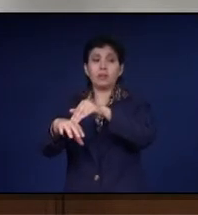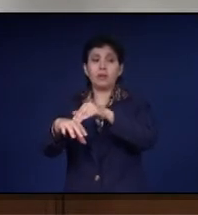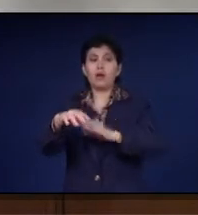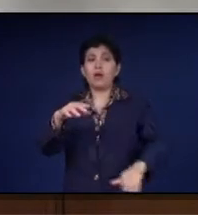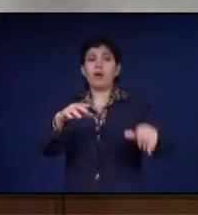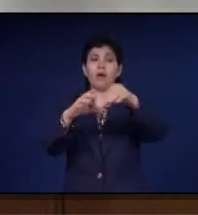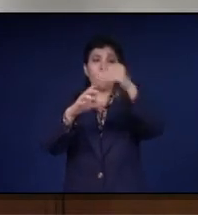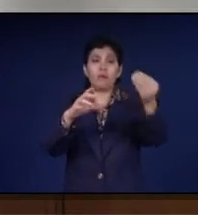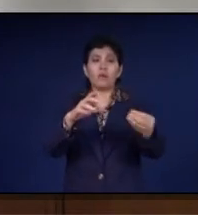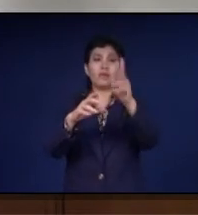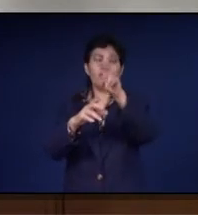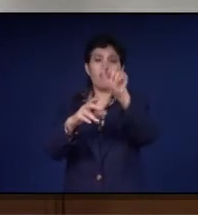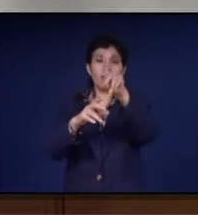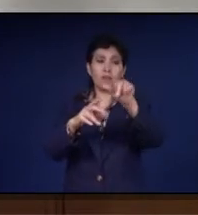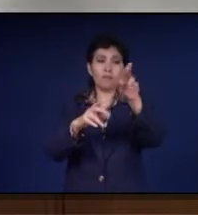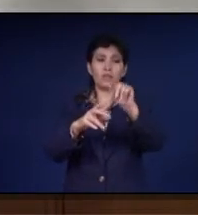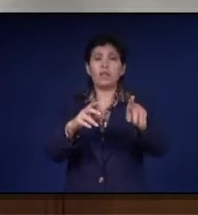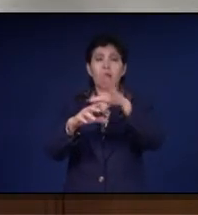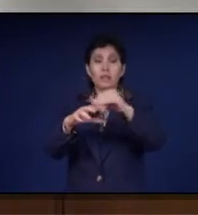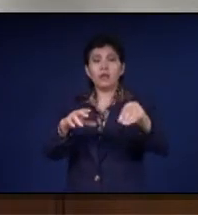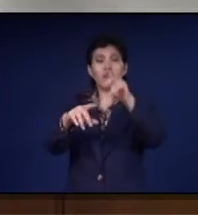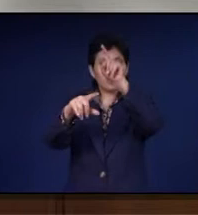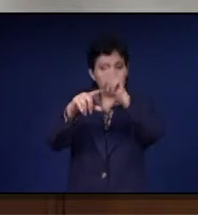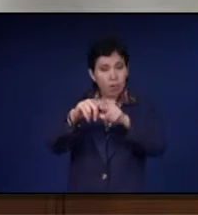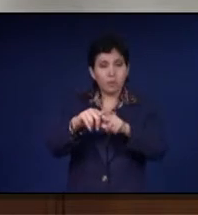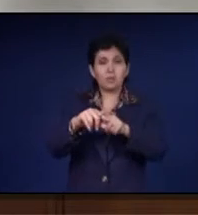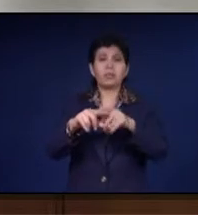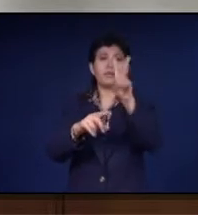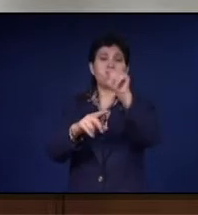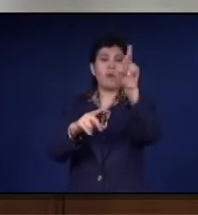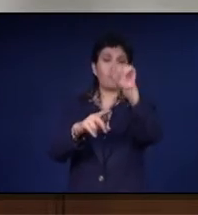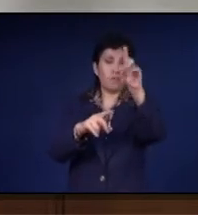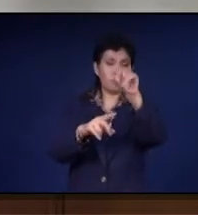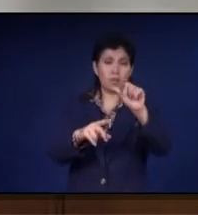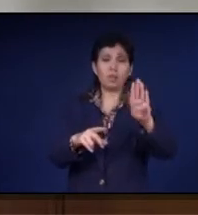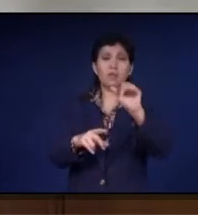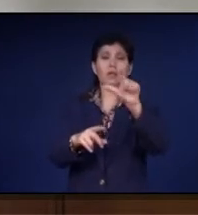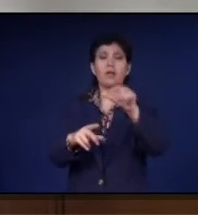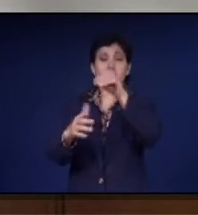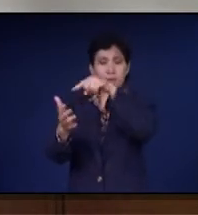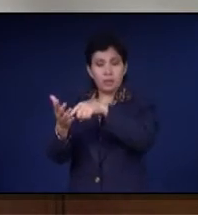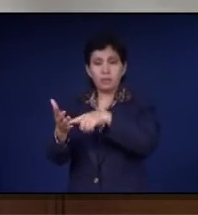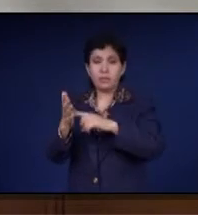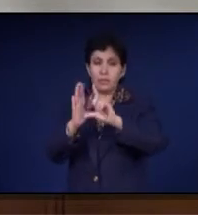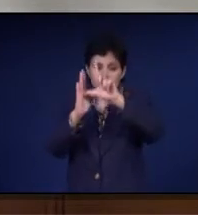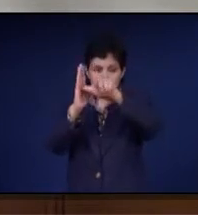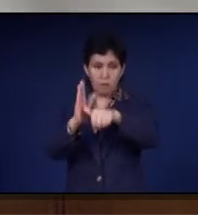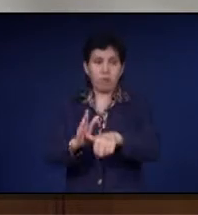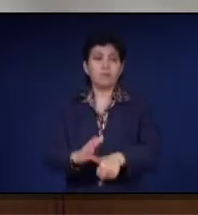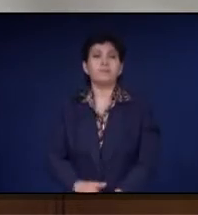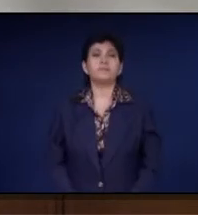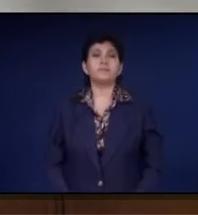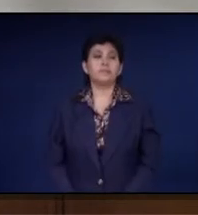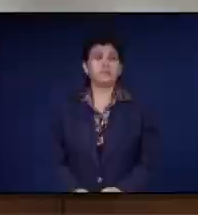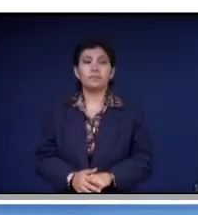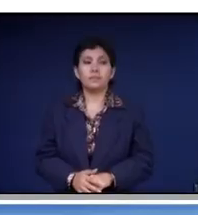variable, and also the responding variable. This one we will look later on.